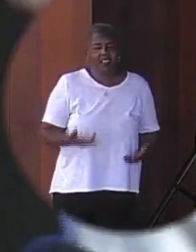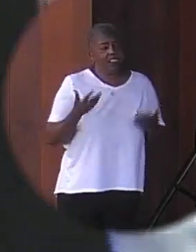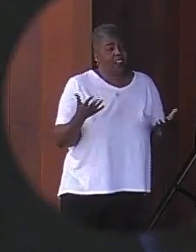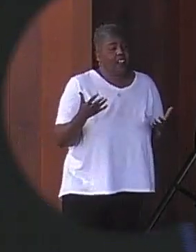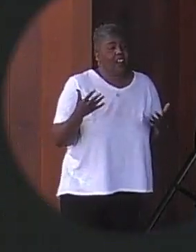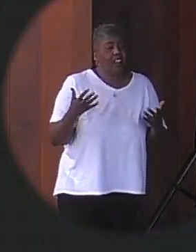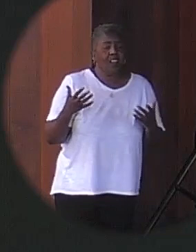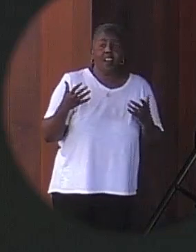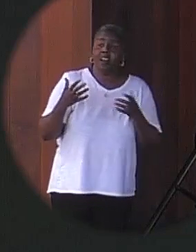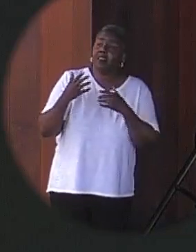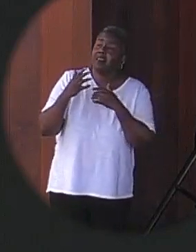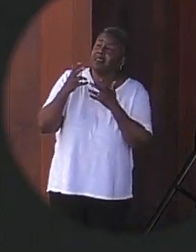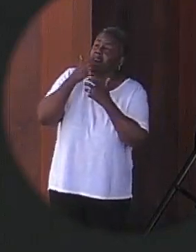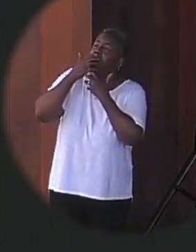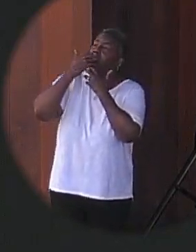into the ears of God.